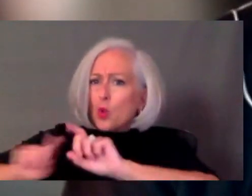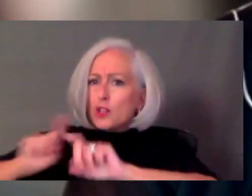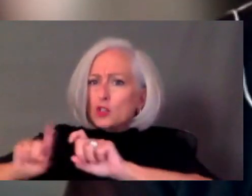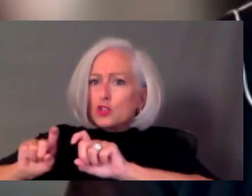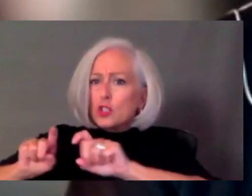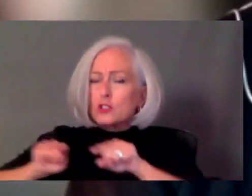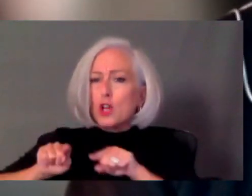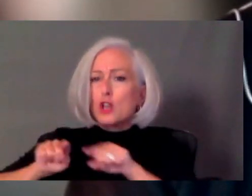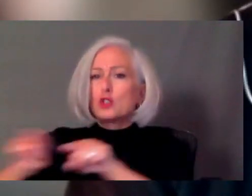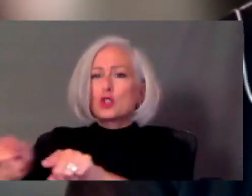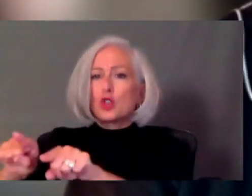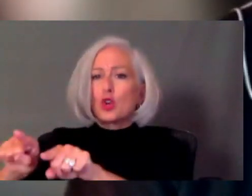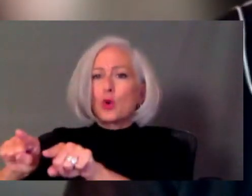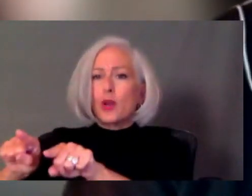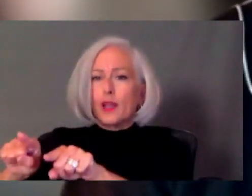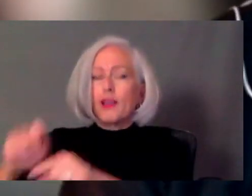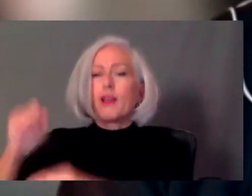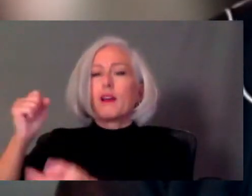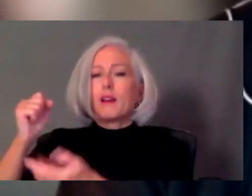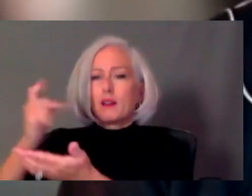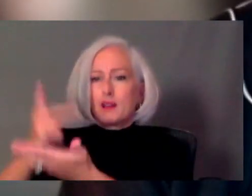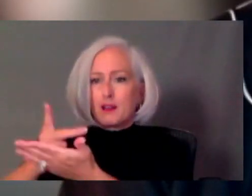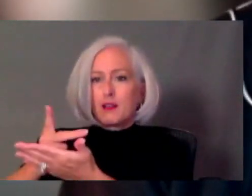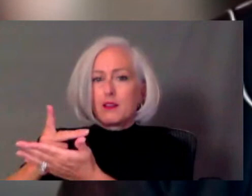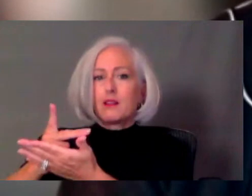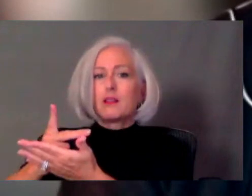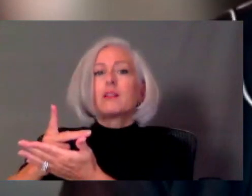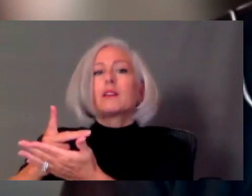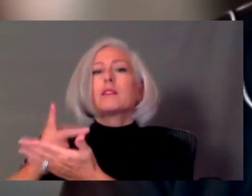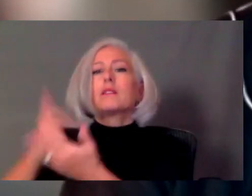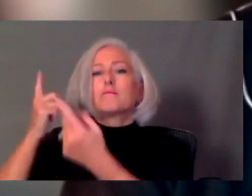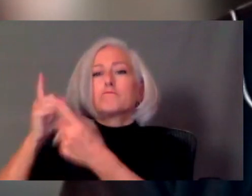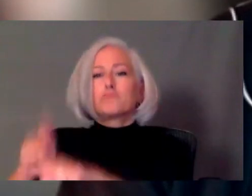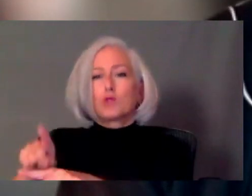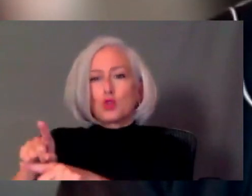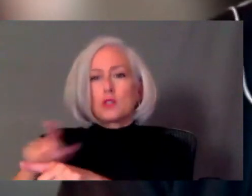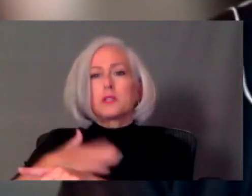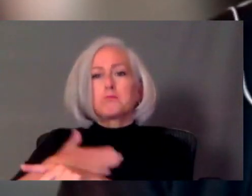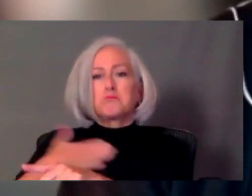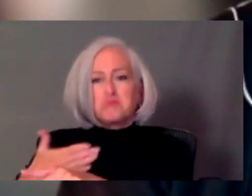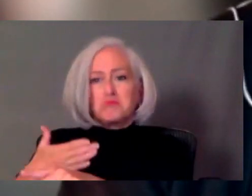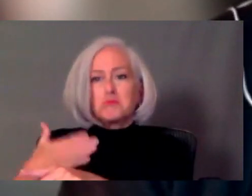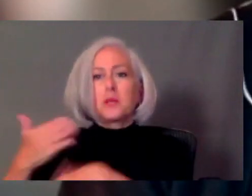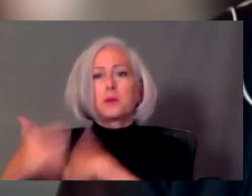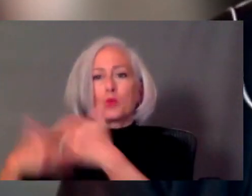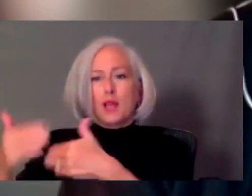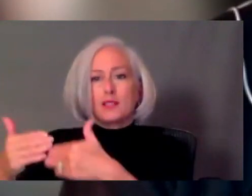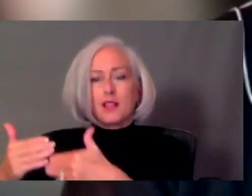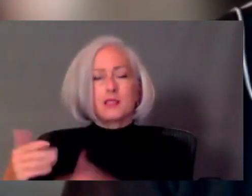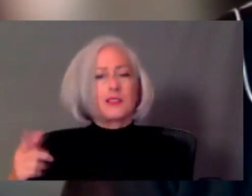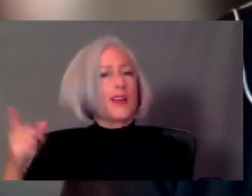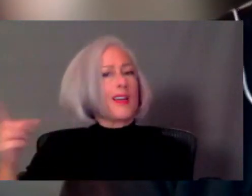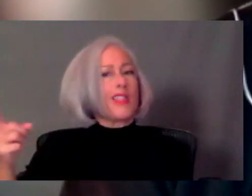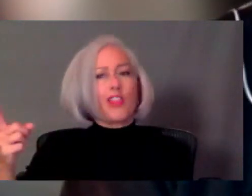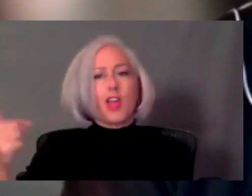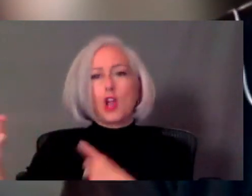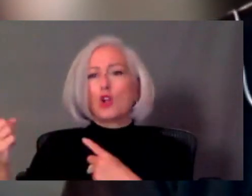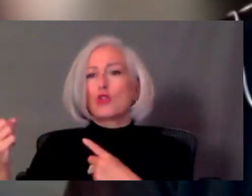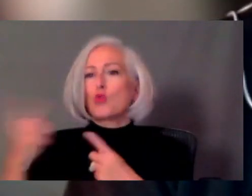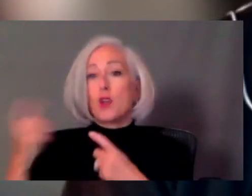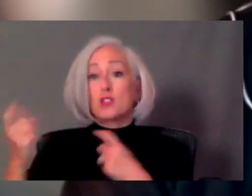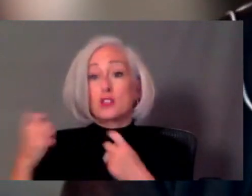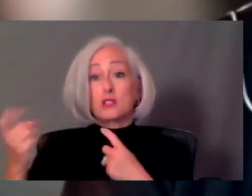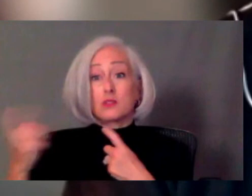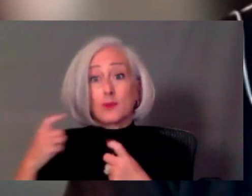bad, I could stop at any time. And you can stop it at any time you want to,